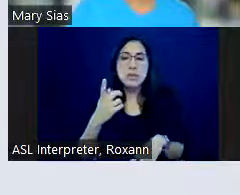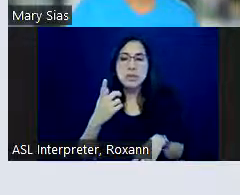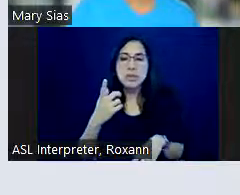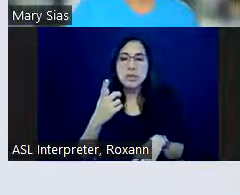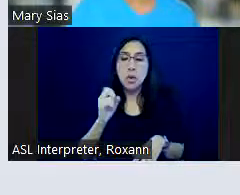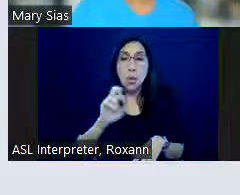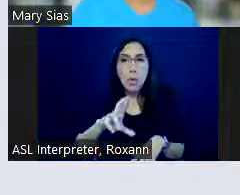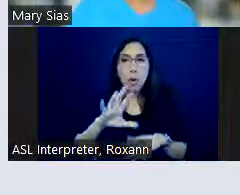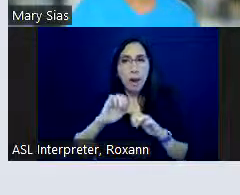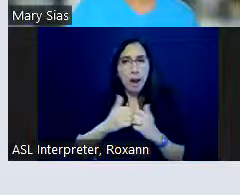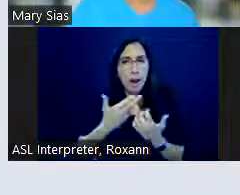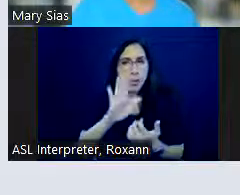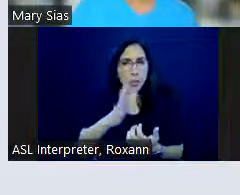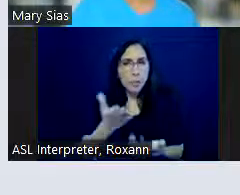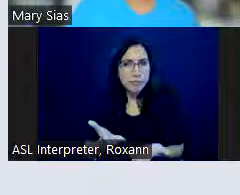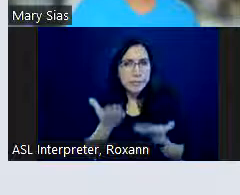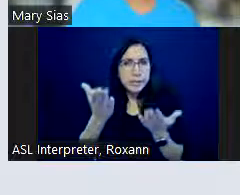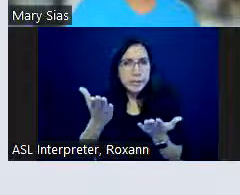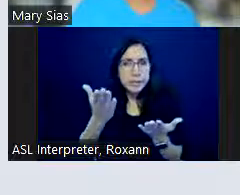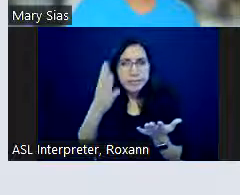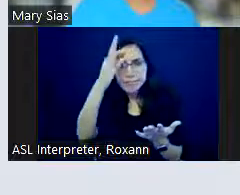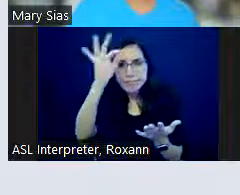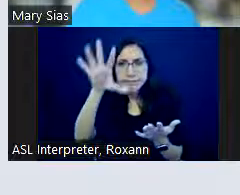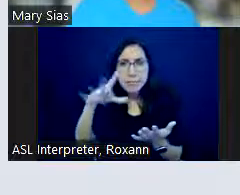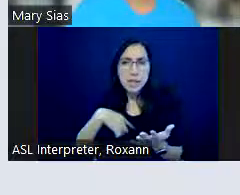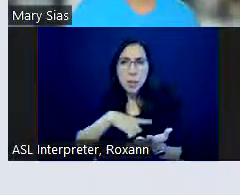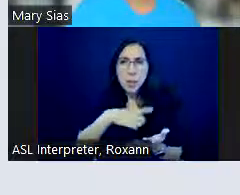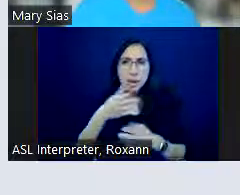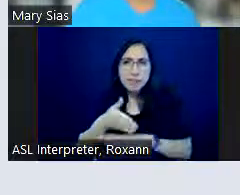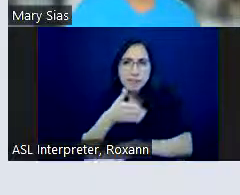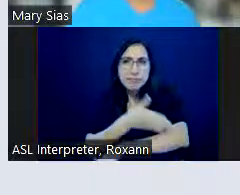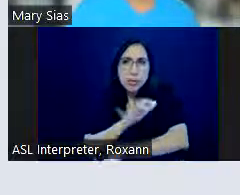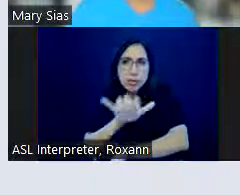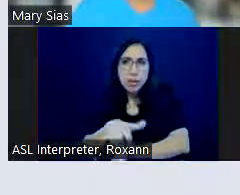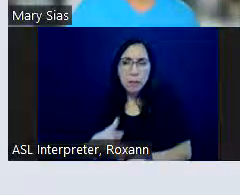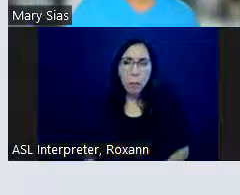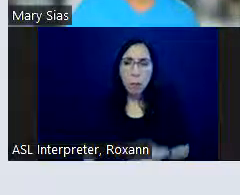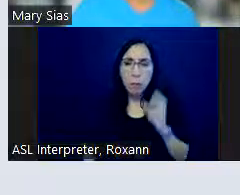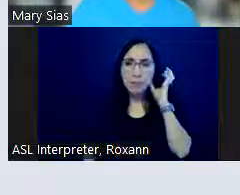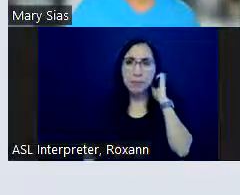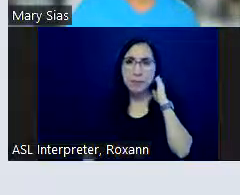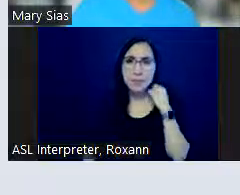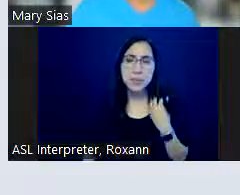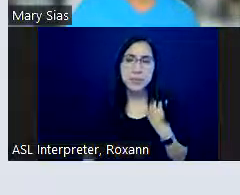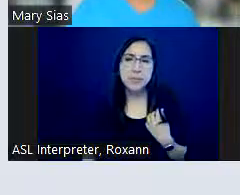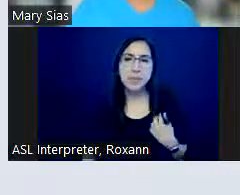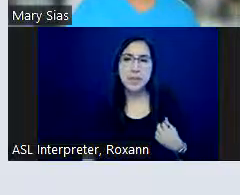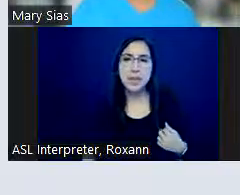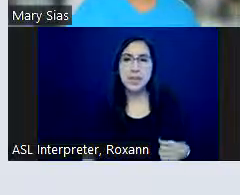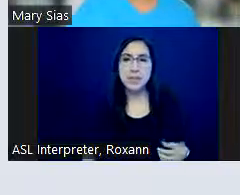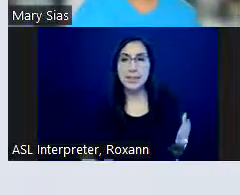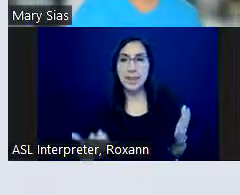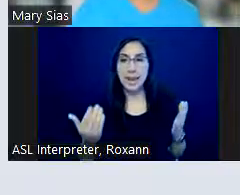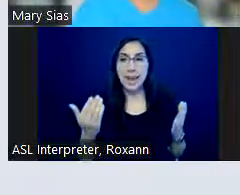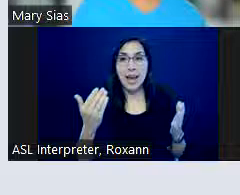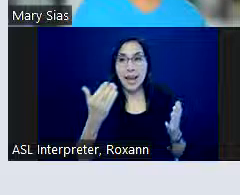we manage that when we see organizations that need to make improvements? Again, I say this to say